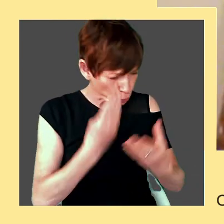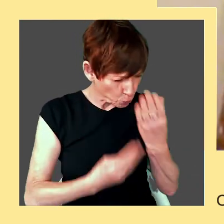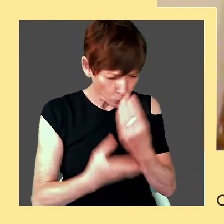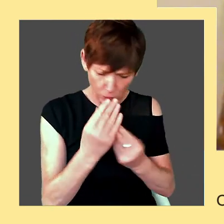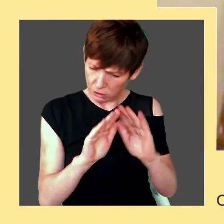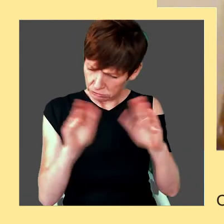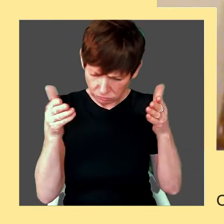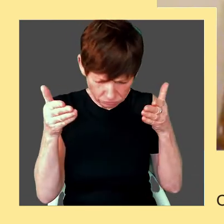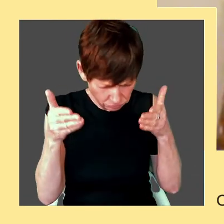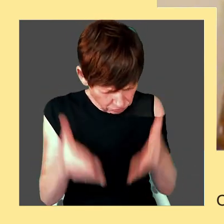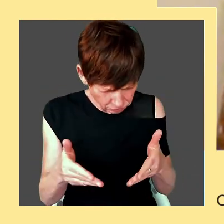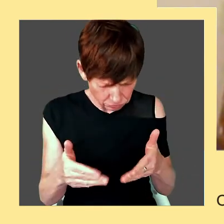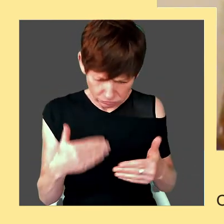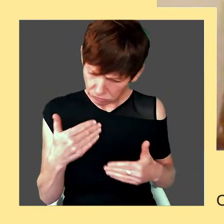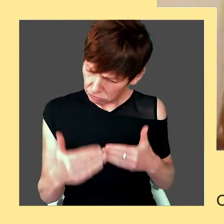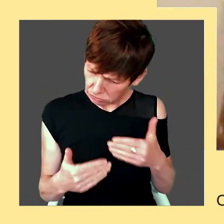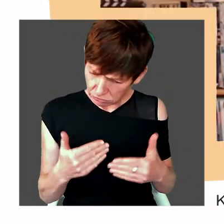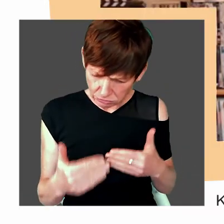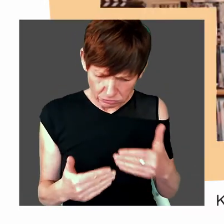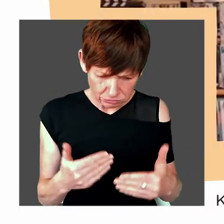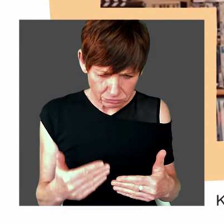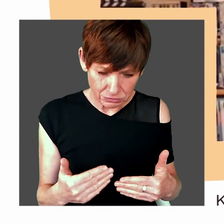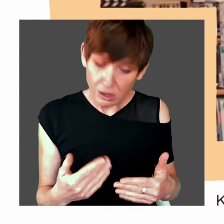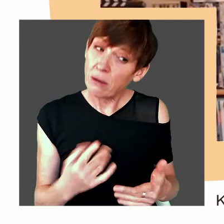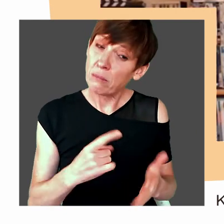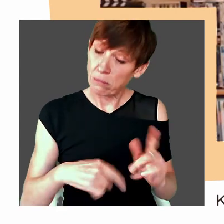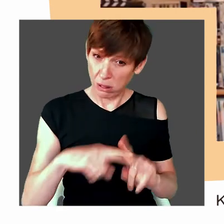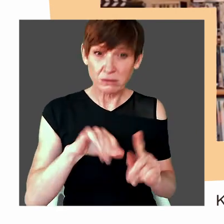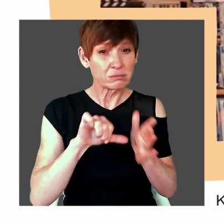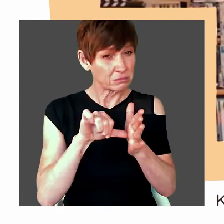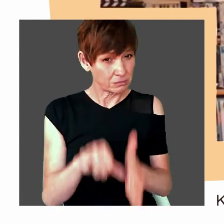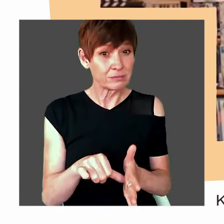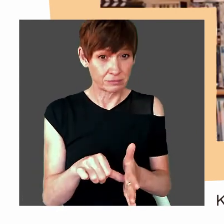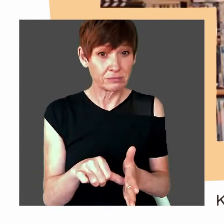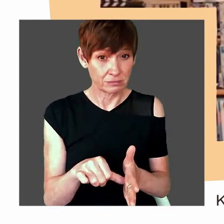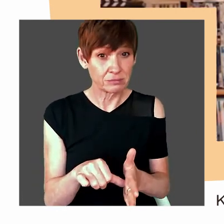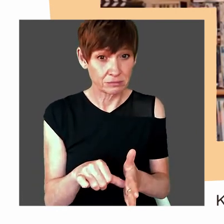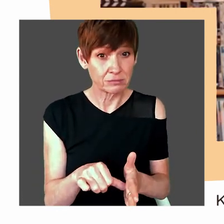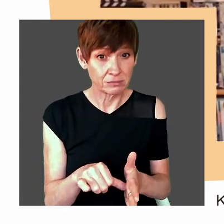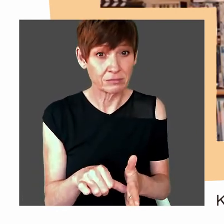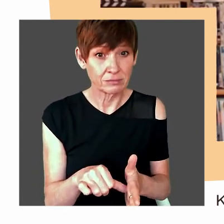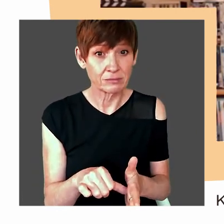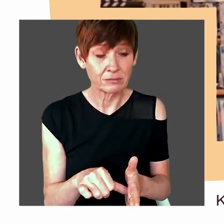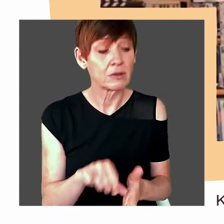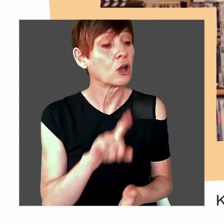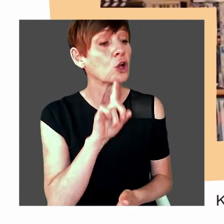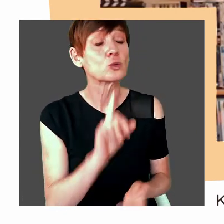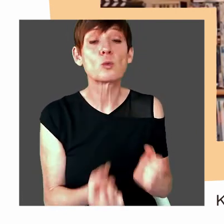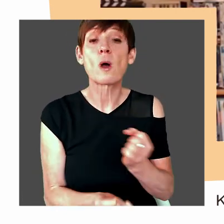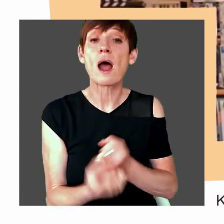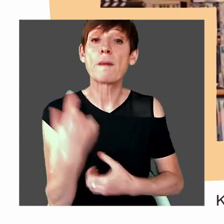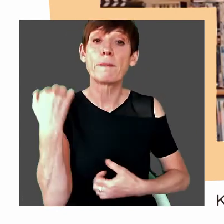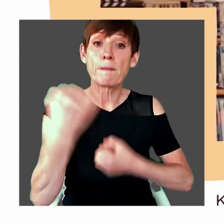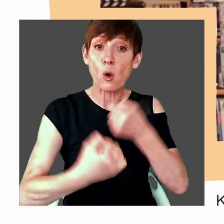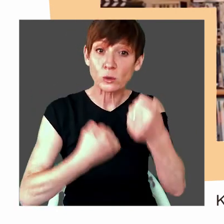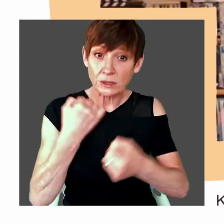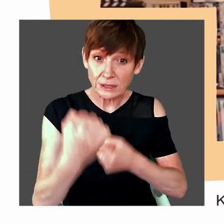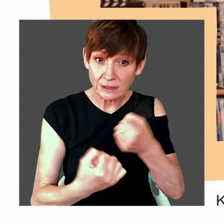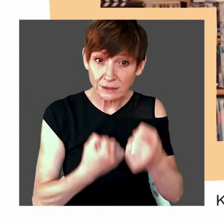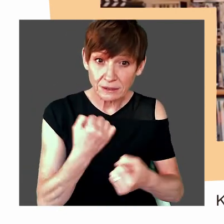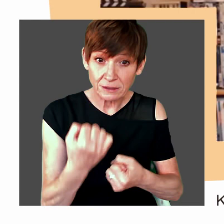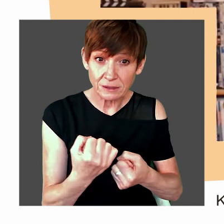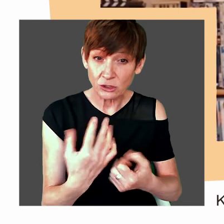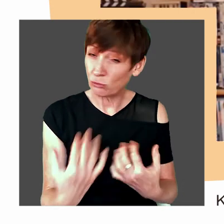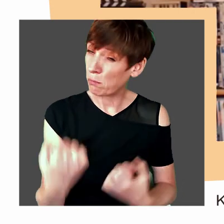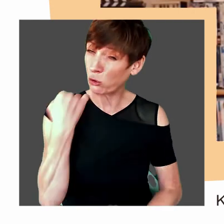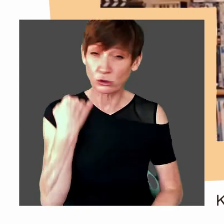and also hardship, because what happened in the boxing, you face the